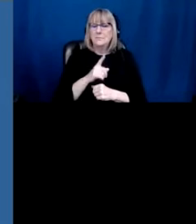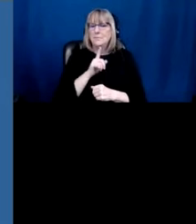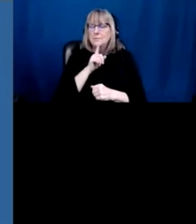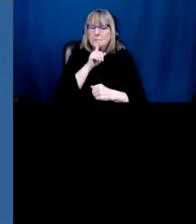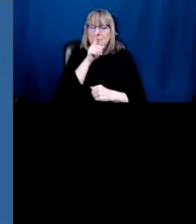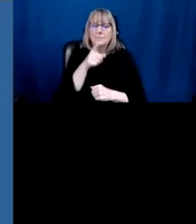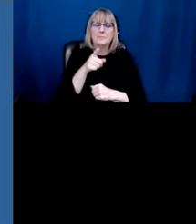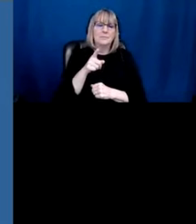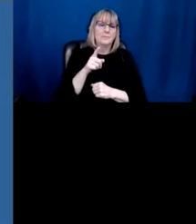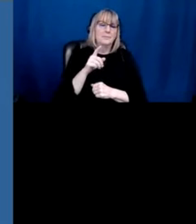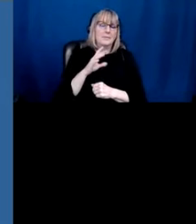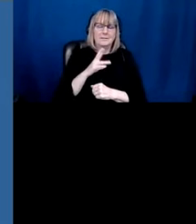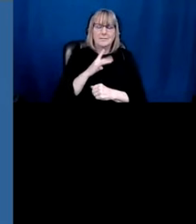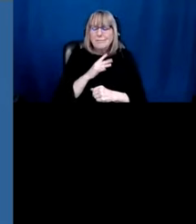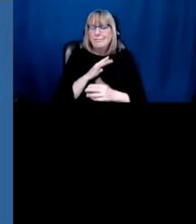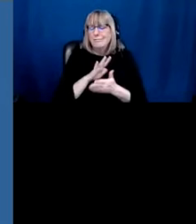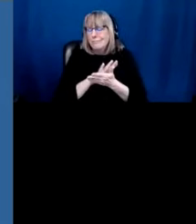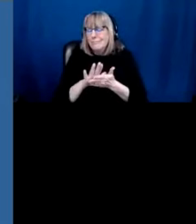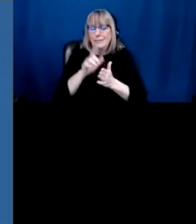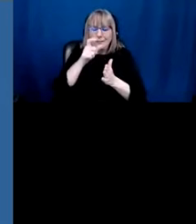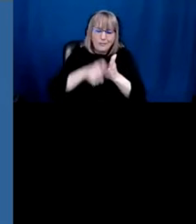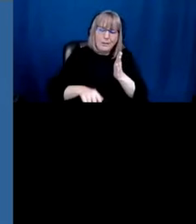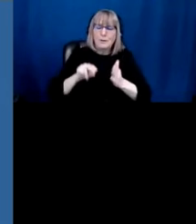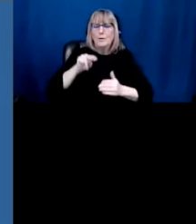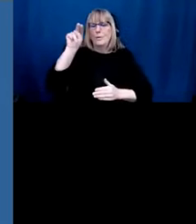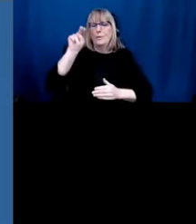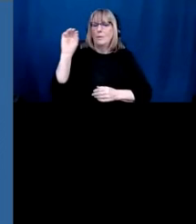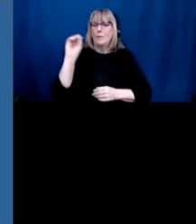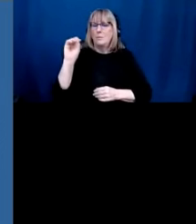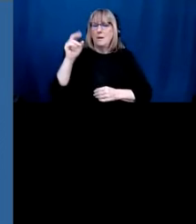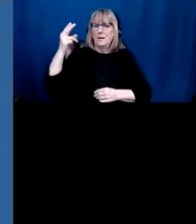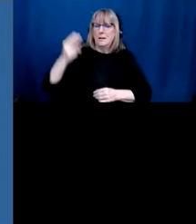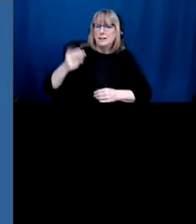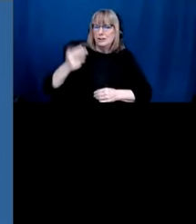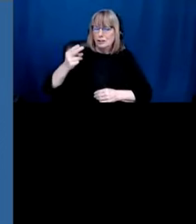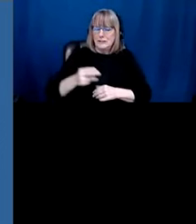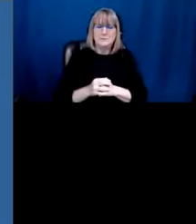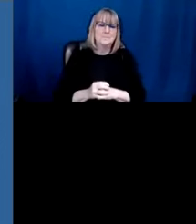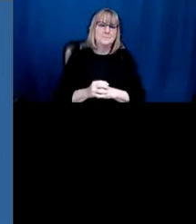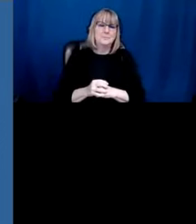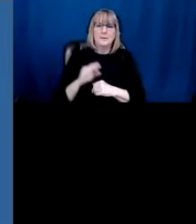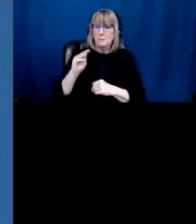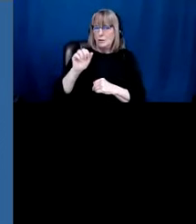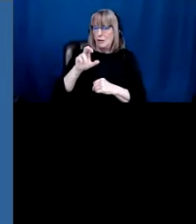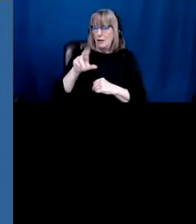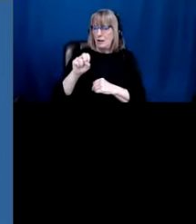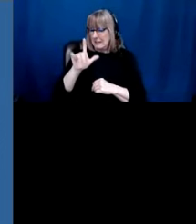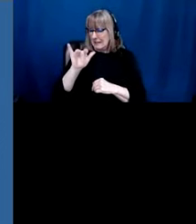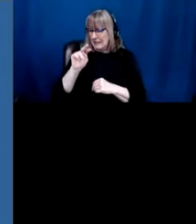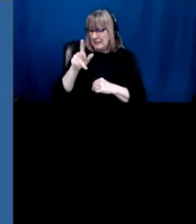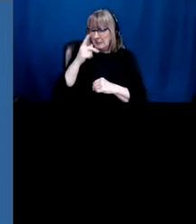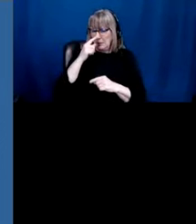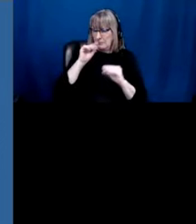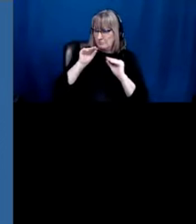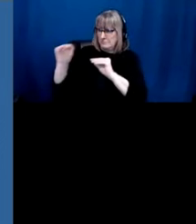la peluquería Goodwin. the North Omaha history blog. And Marcus, will you please put that link in the chat